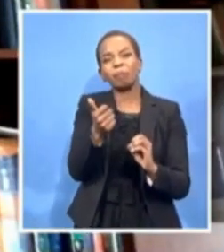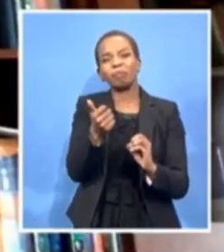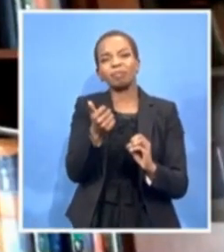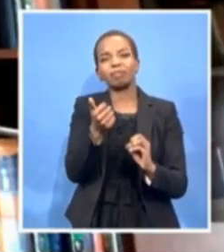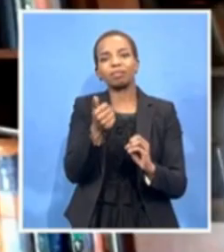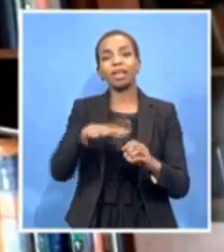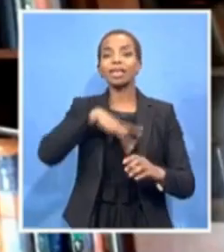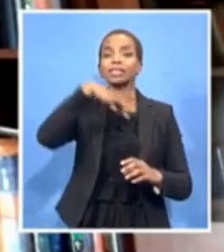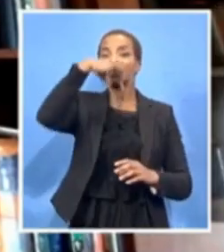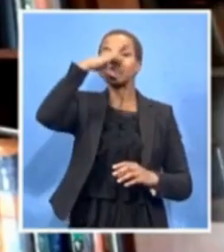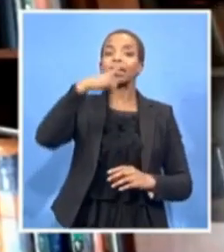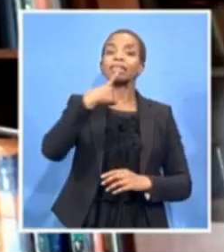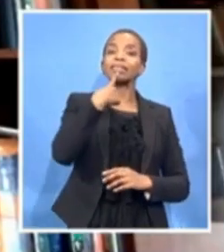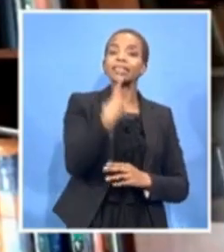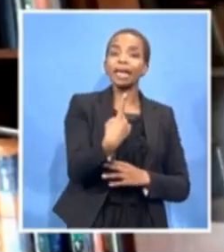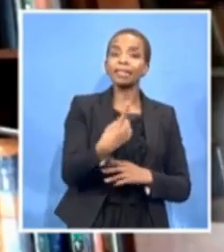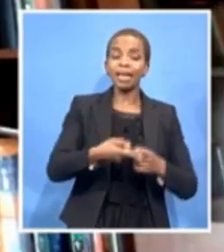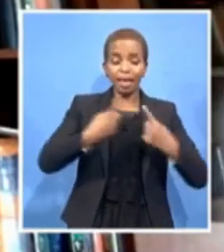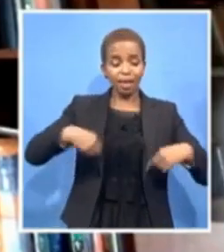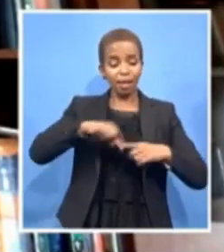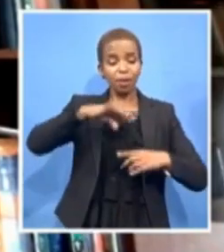improve intra-African trade,